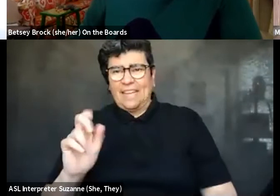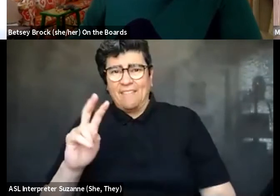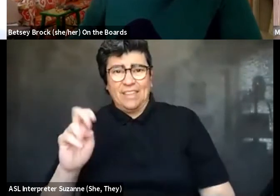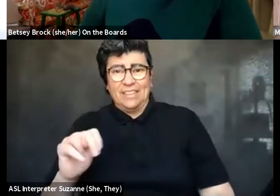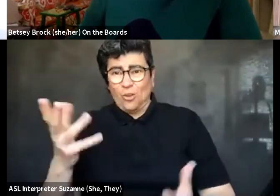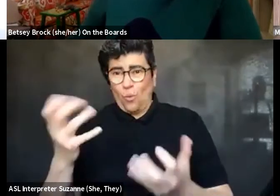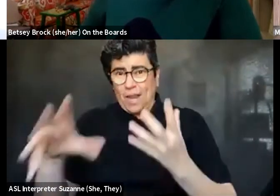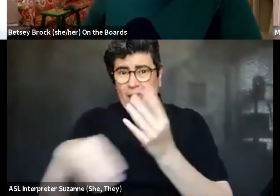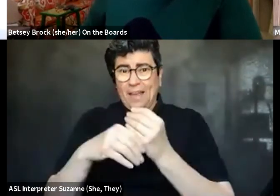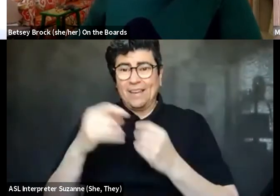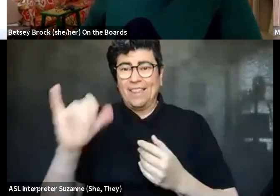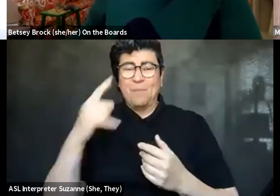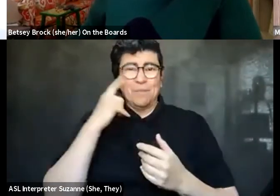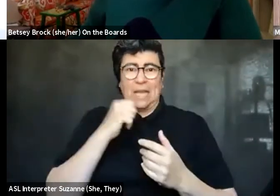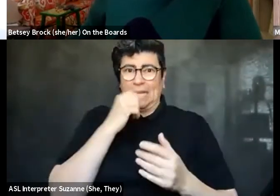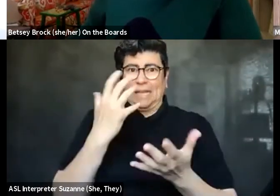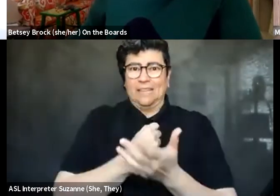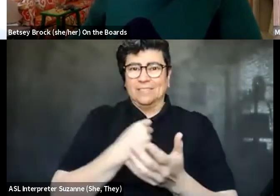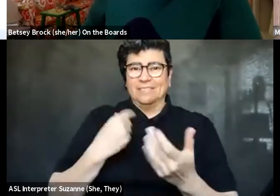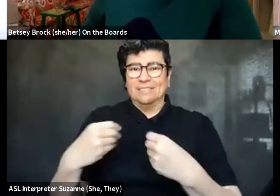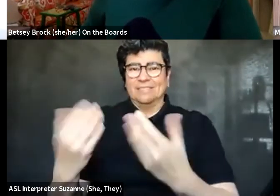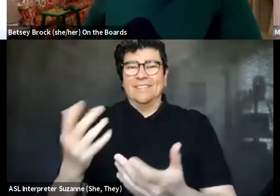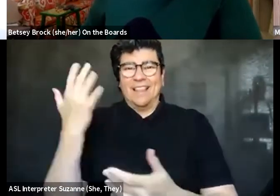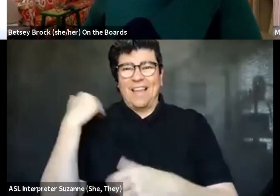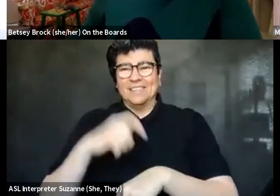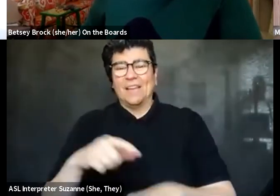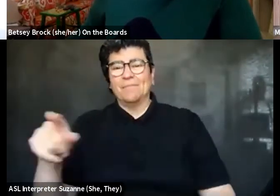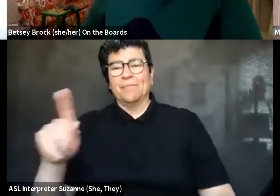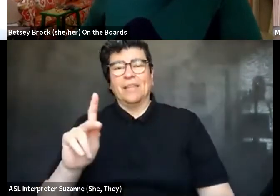last question? Yeah, for sure. The people are